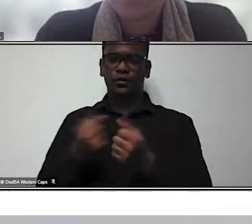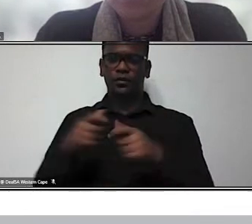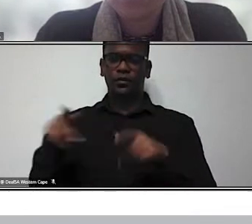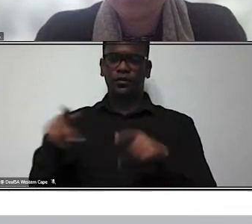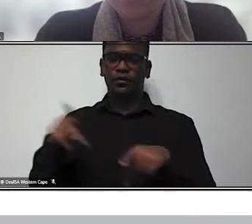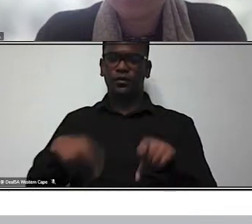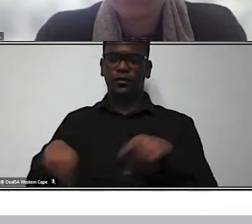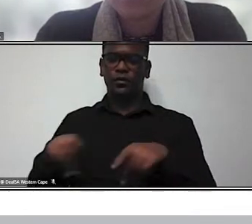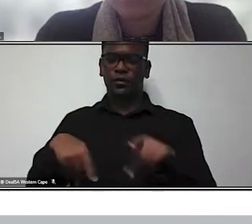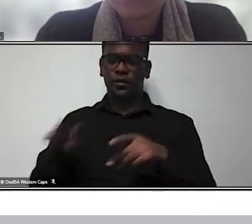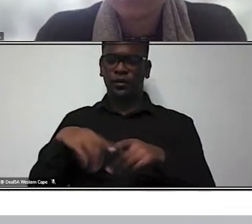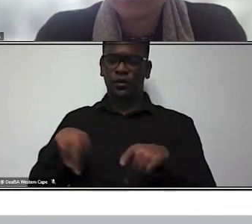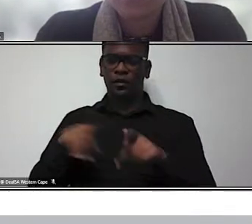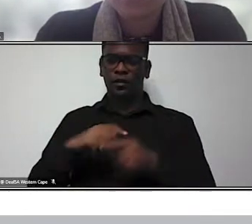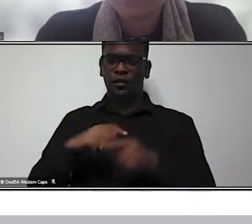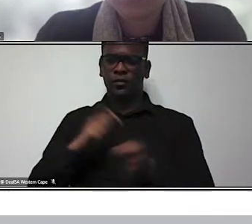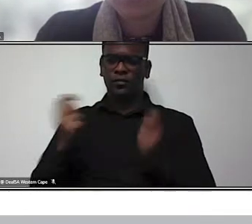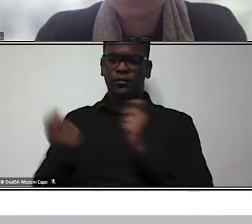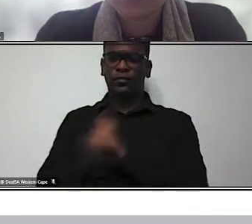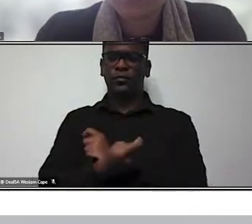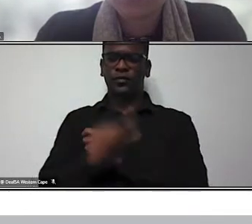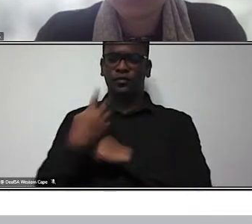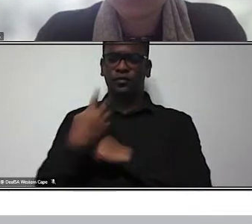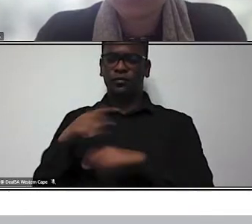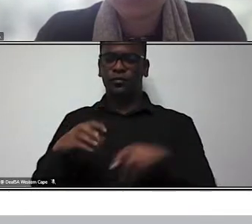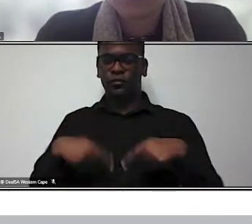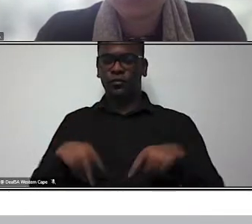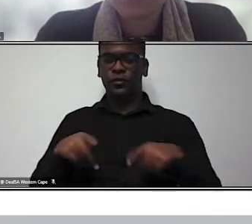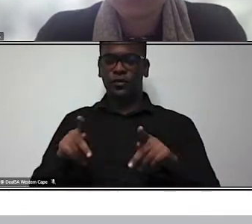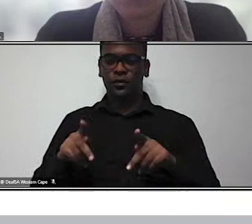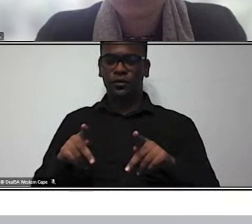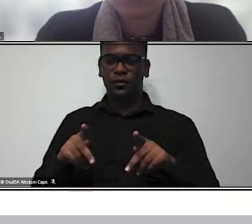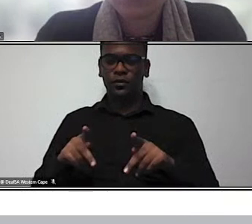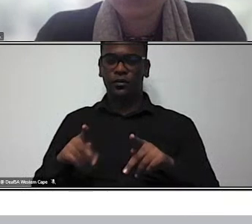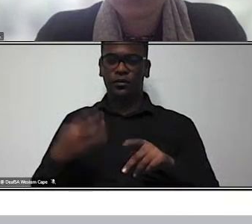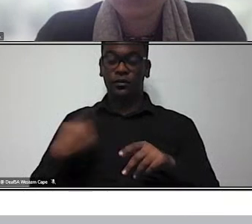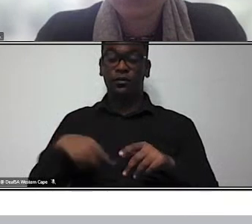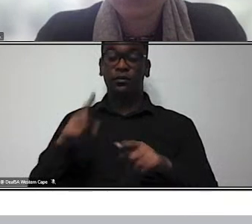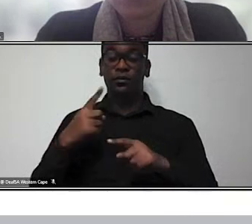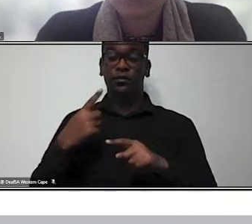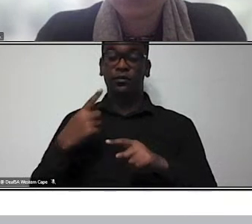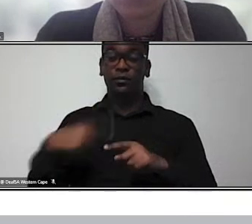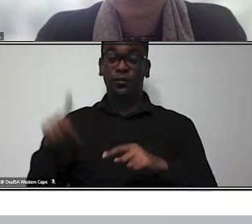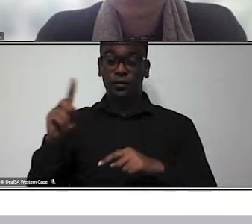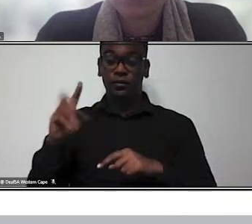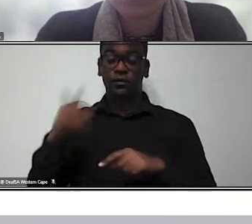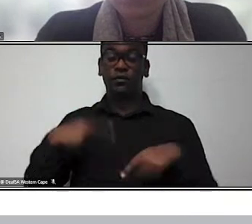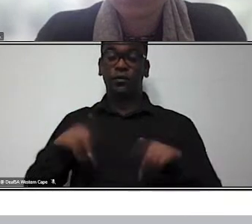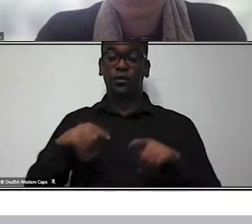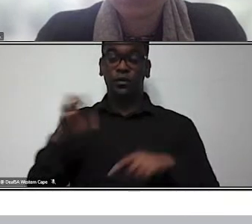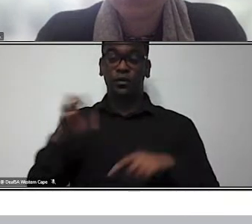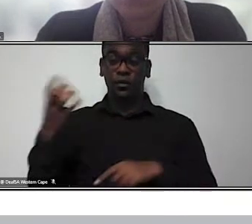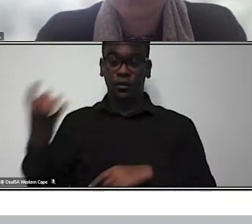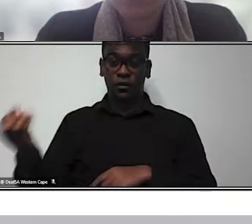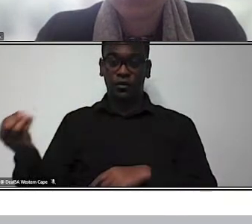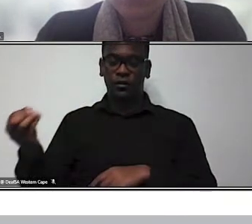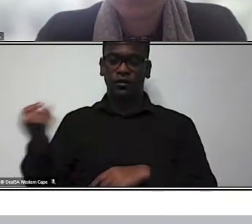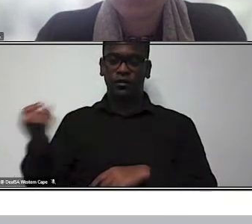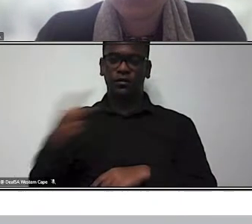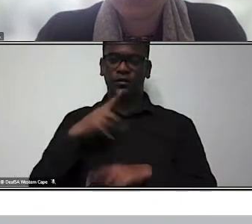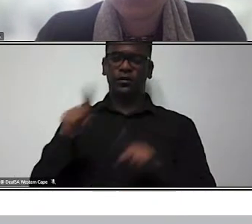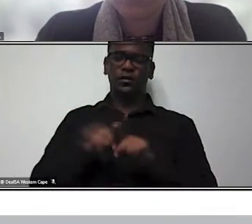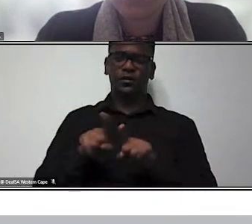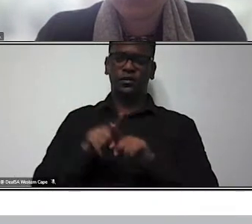to, say, for example, opportunities? But once those opportunities arise, that it's almost like a snowballing